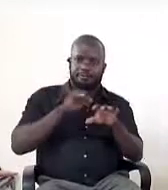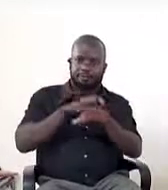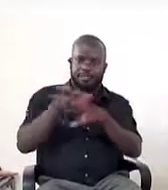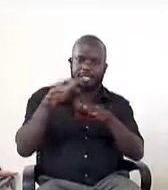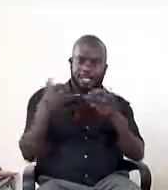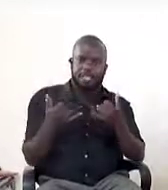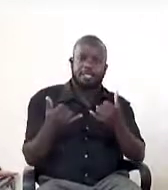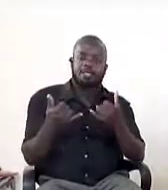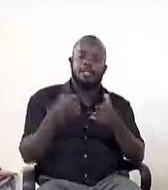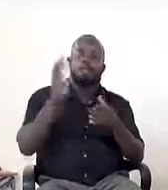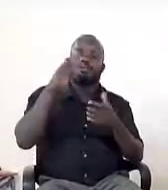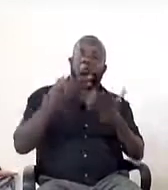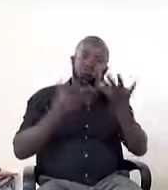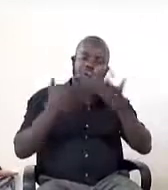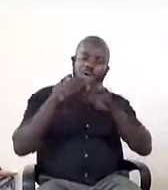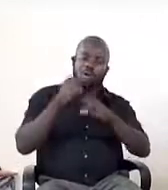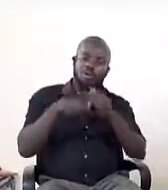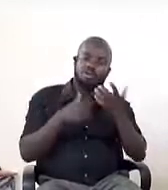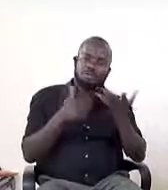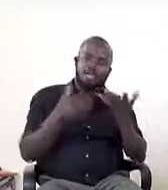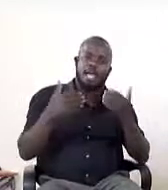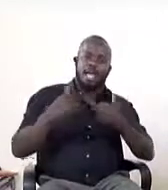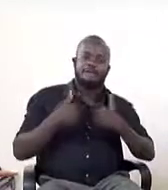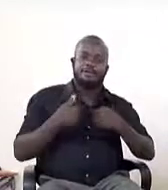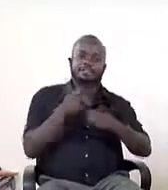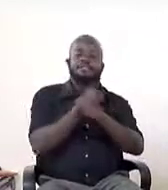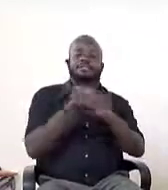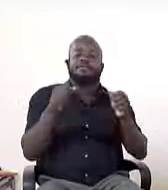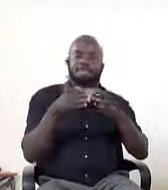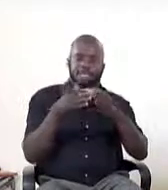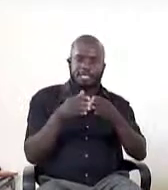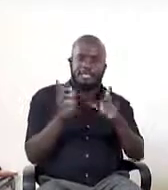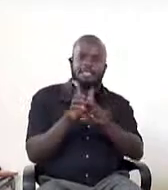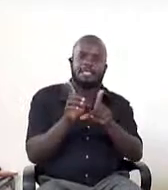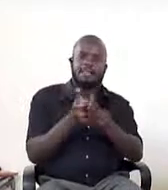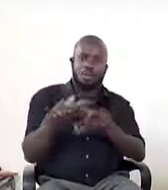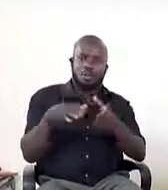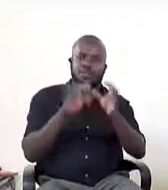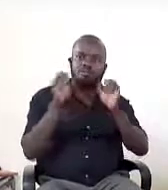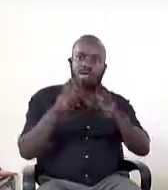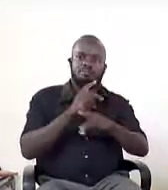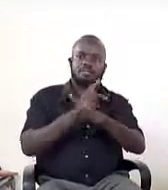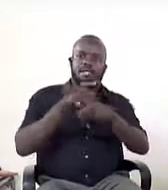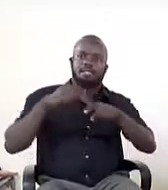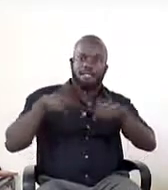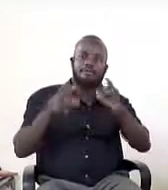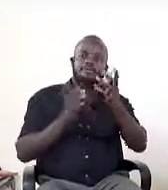HIV transmission now, and where we'll be talking about having safer sex and ways